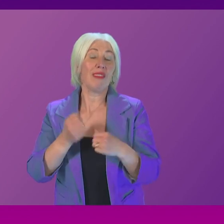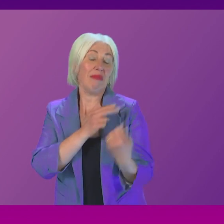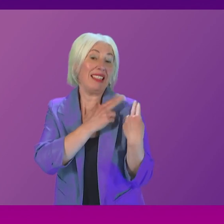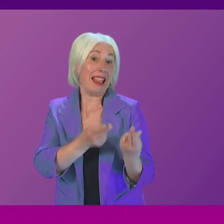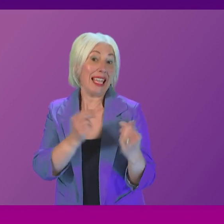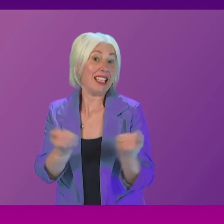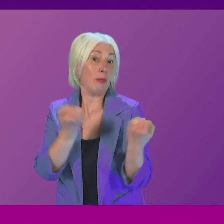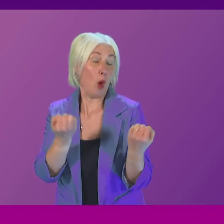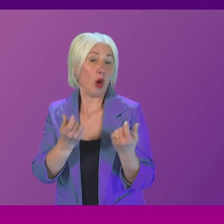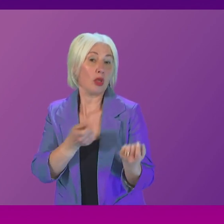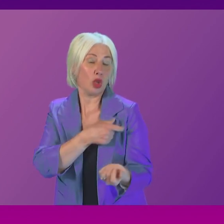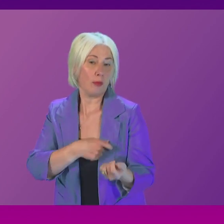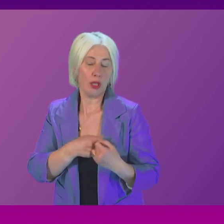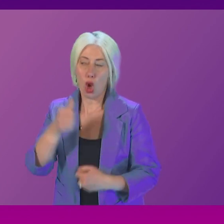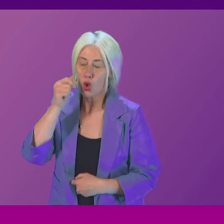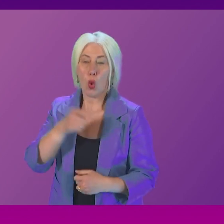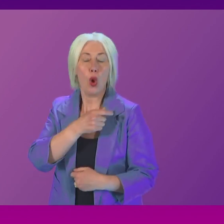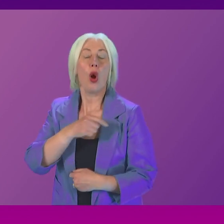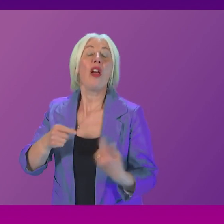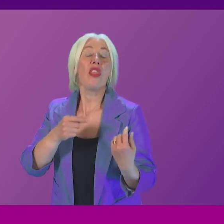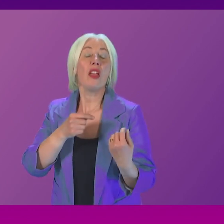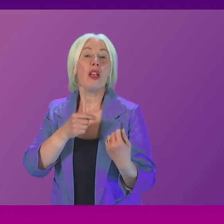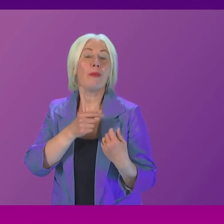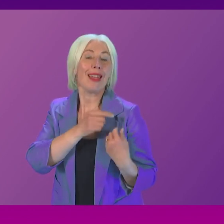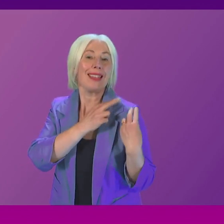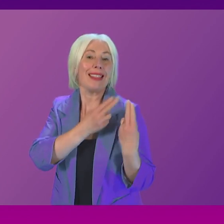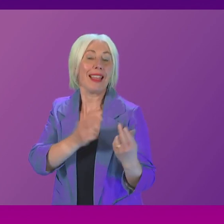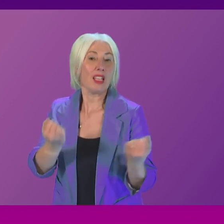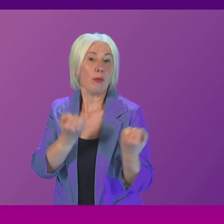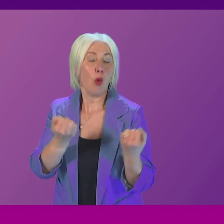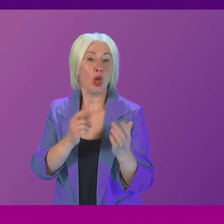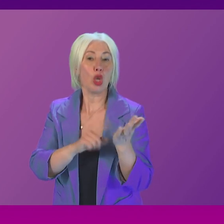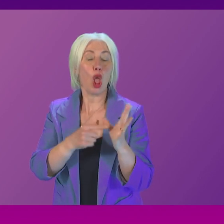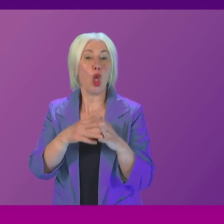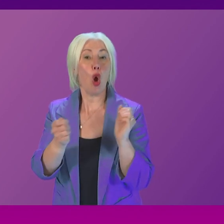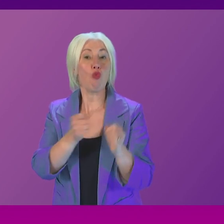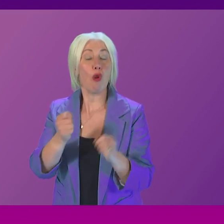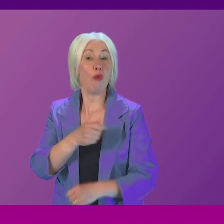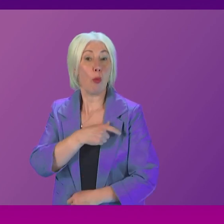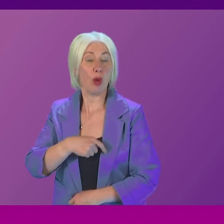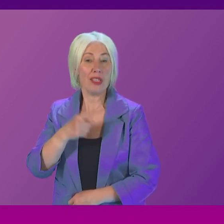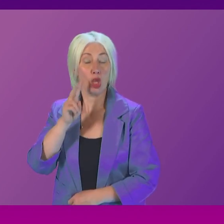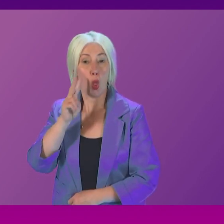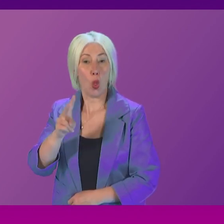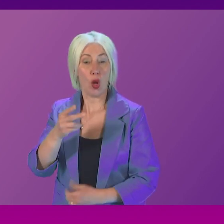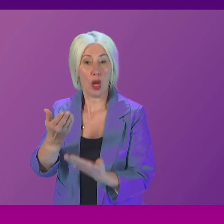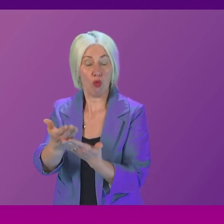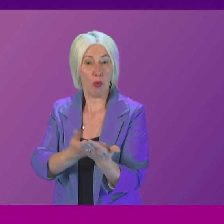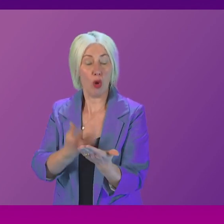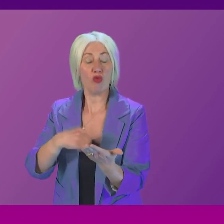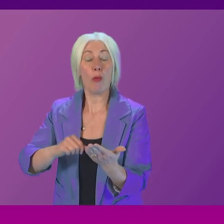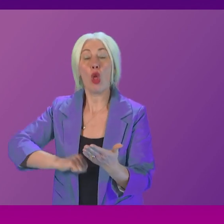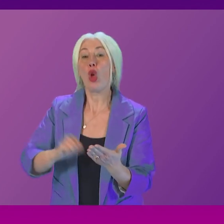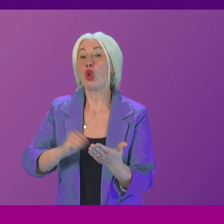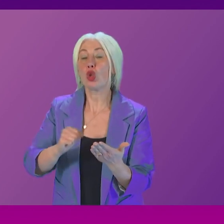First Minister, you'll be aware that the Delegated Powers and Law Reform Committee considers certain bills based on the reports from the Scottish Law